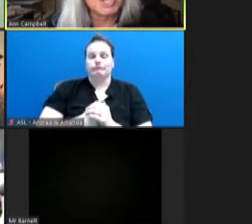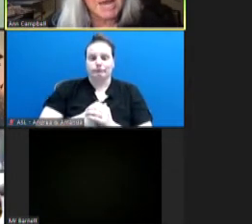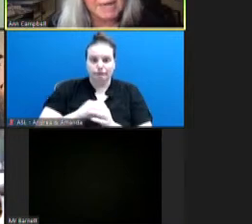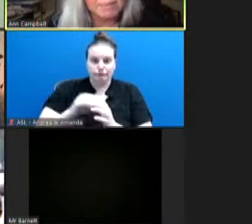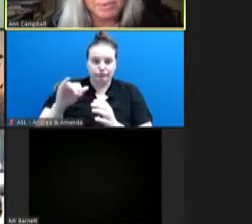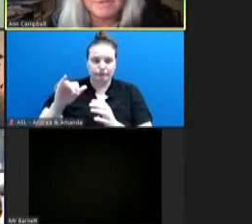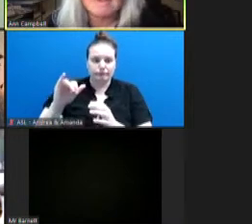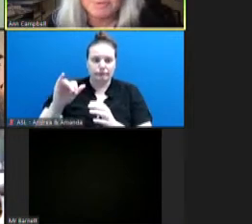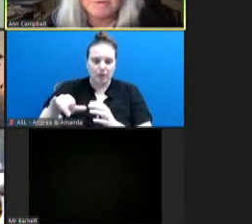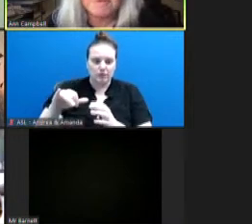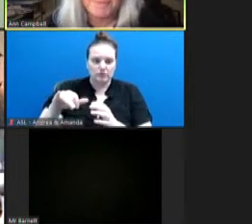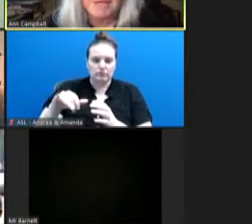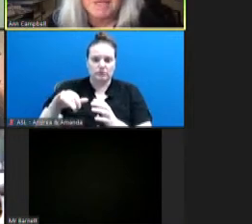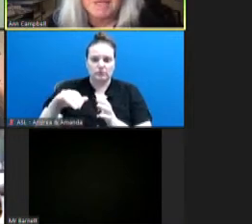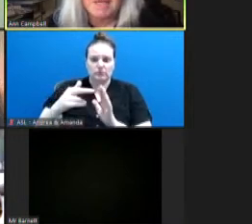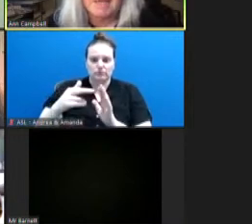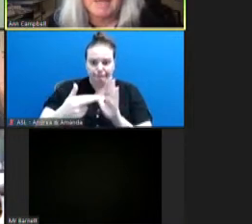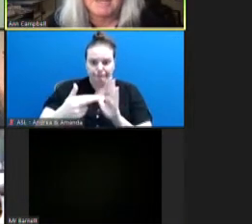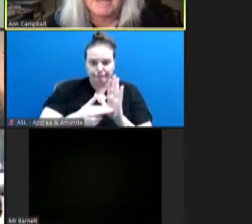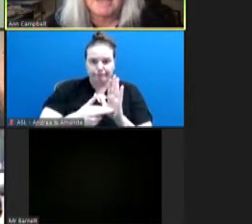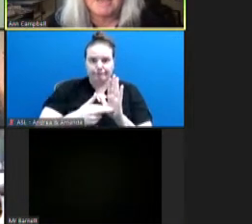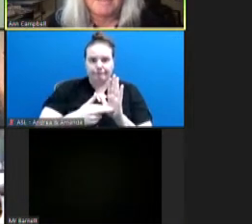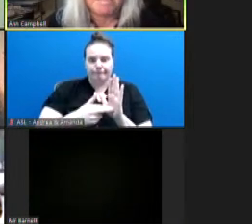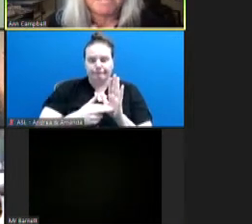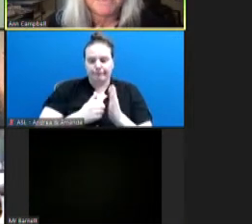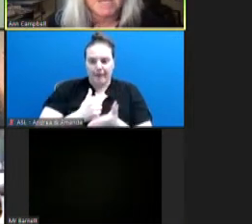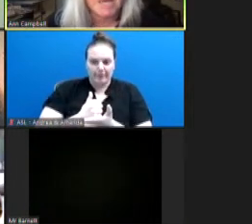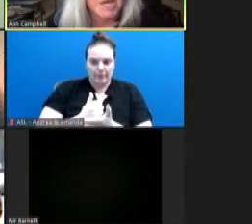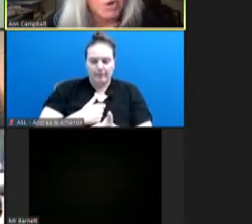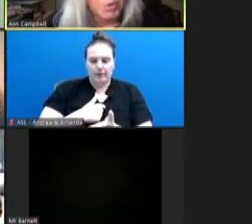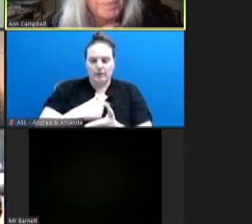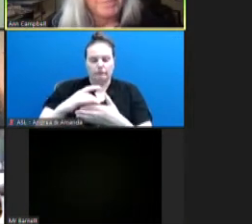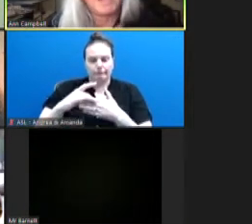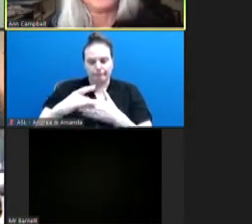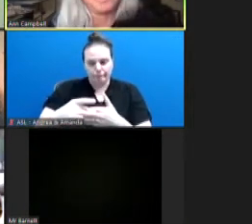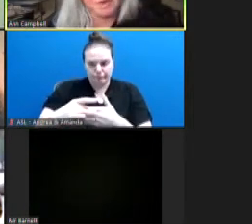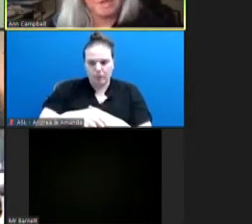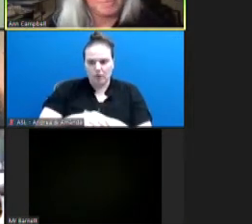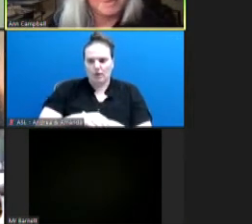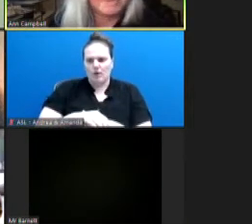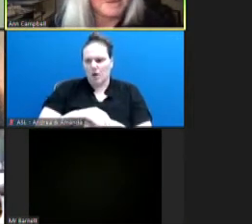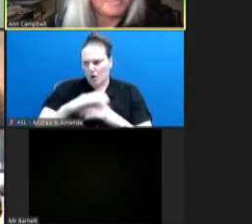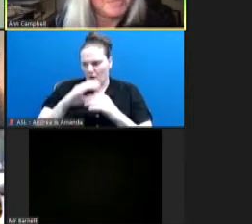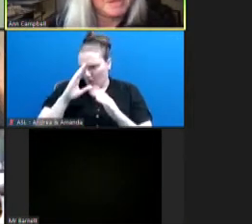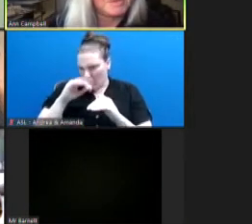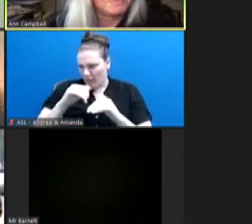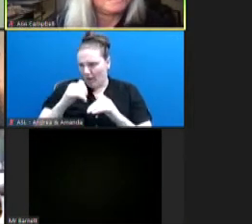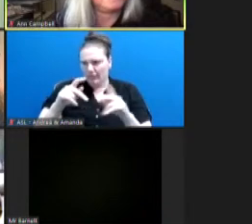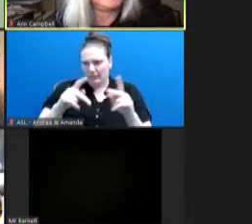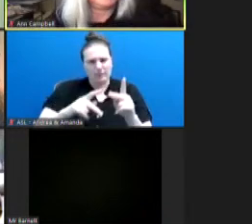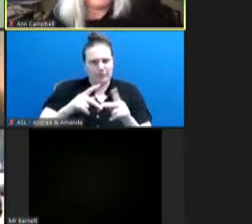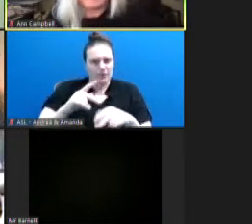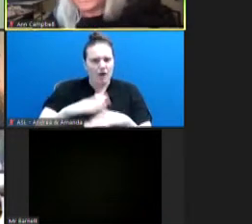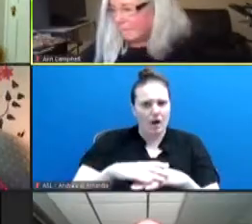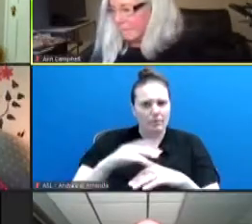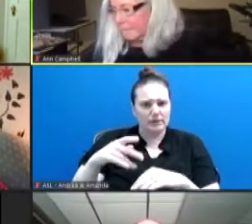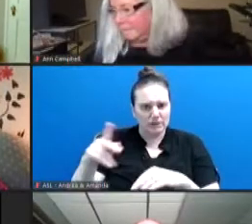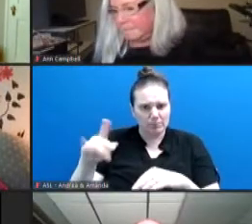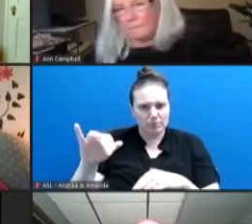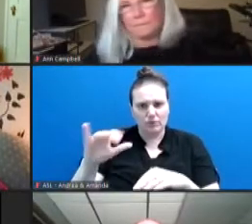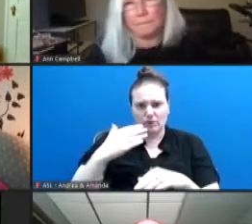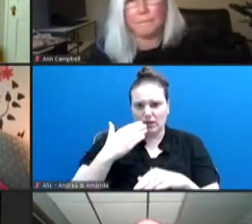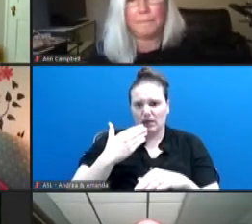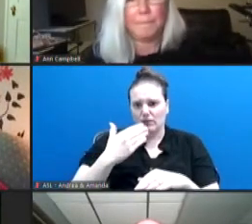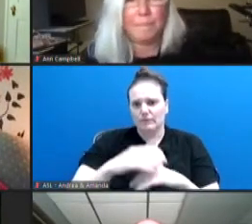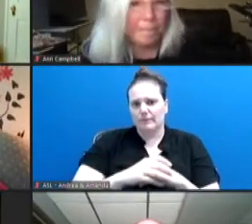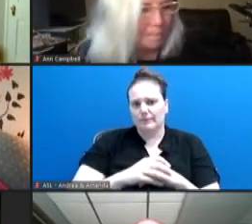Those are guiding principles for me. And I hope others on the PCCEP. Thank you. Thank you,